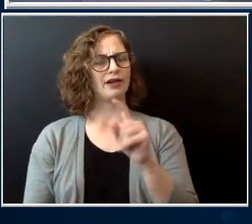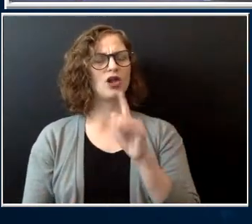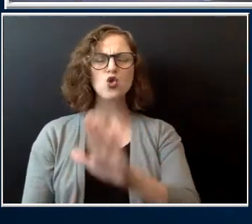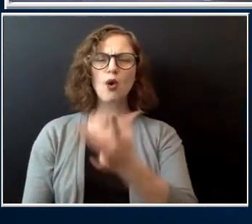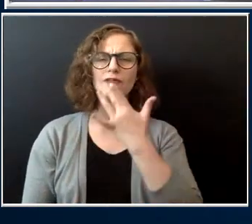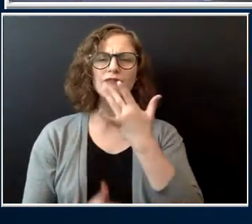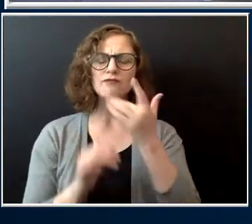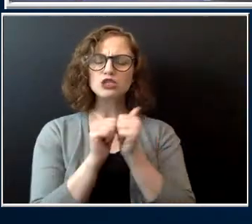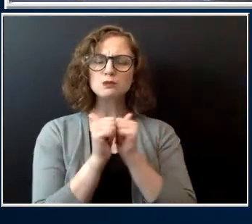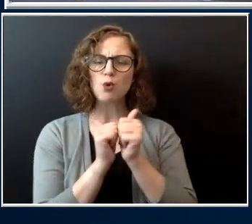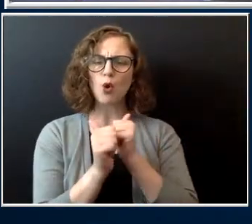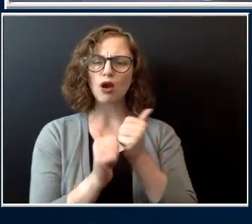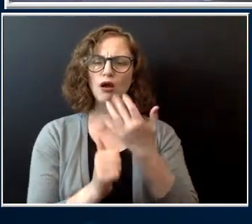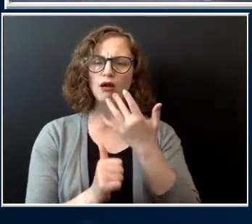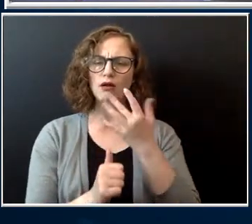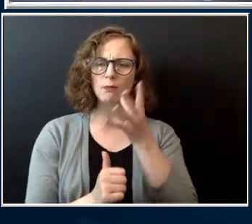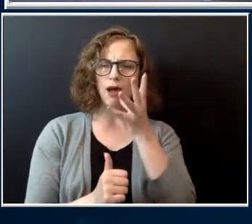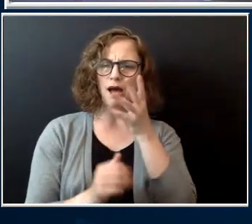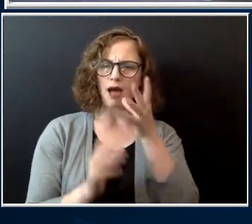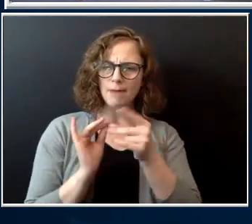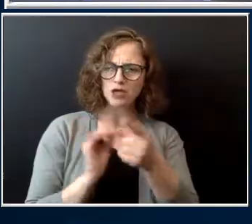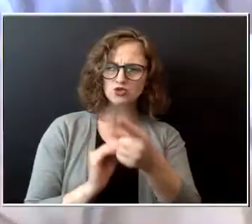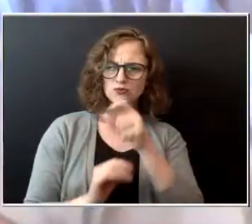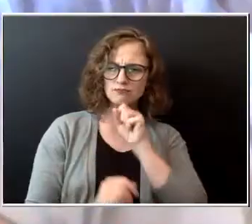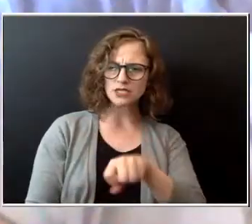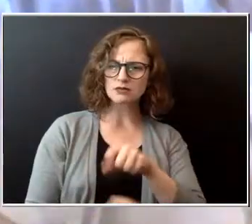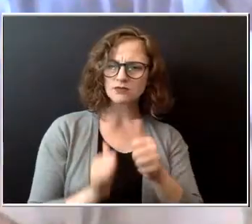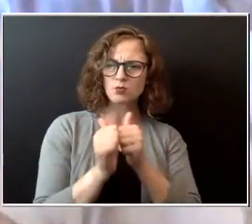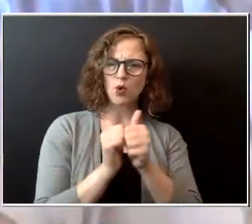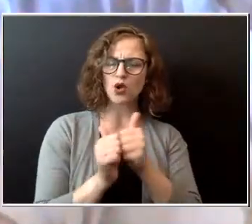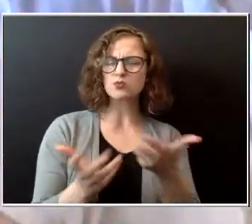something important to you. I love sports. What's your favorite sport?